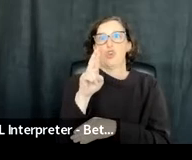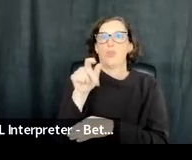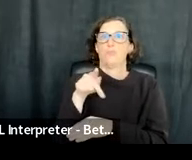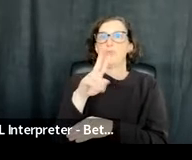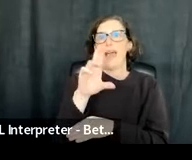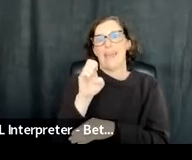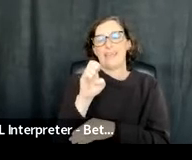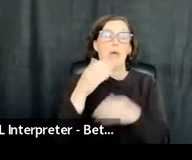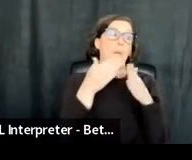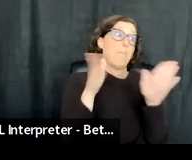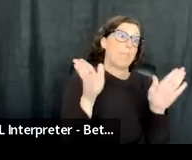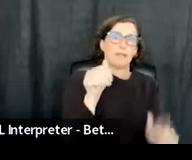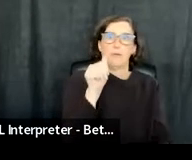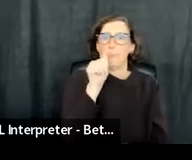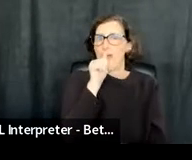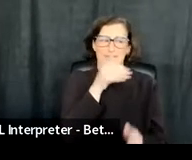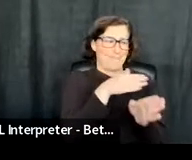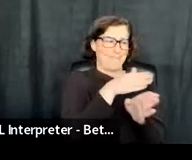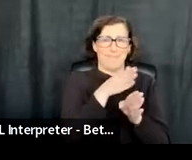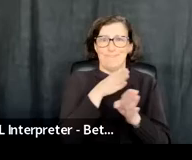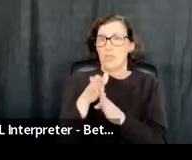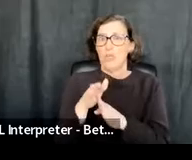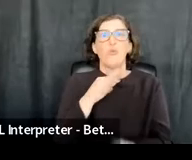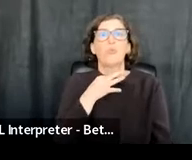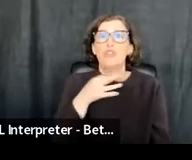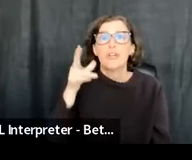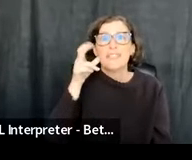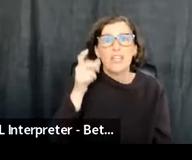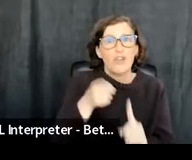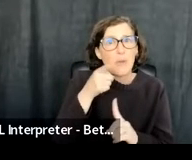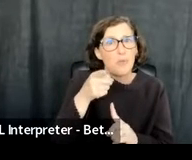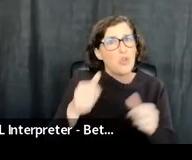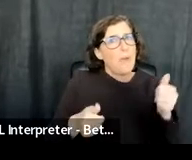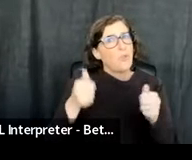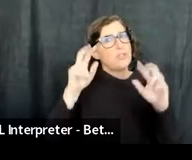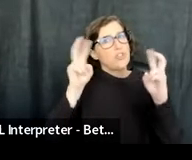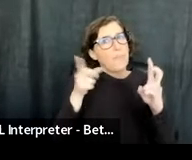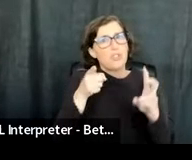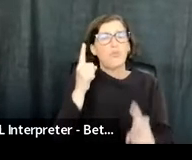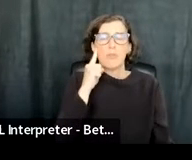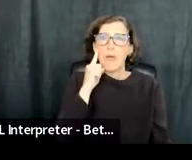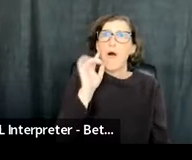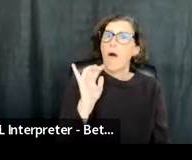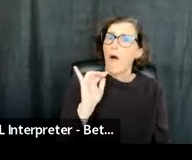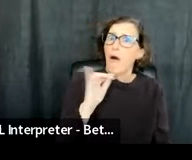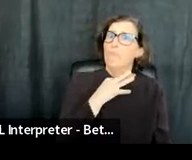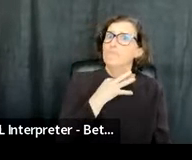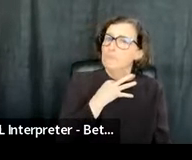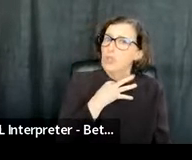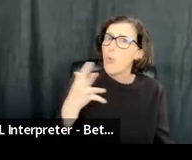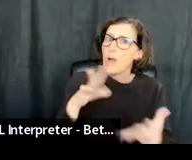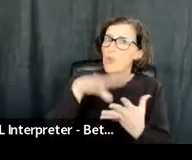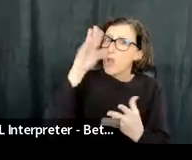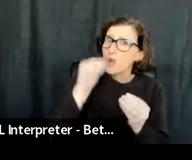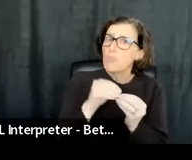sector. So we do want to hear from you, though, regarding what topics you might find interesting, and stay tuned as we build out our